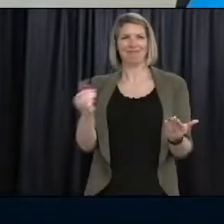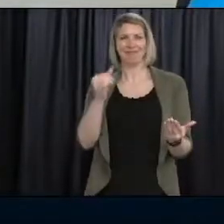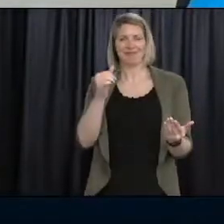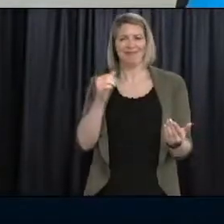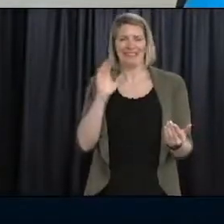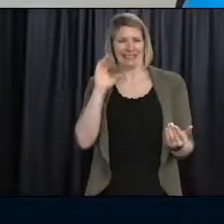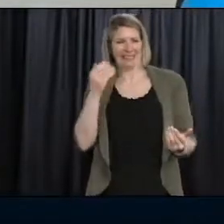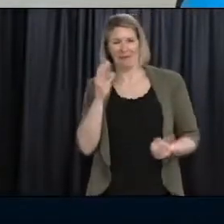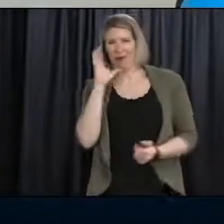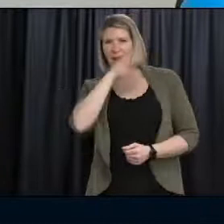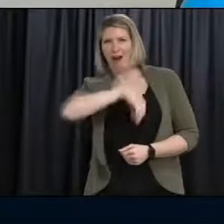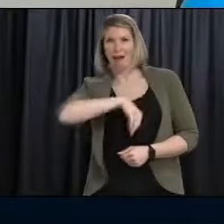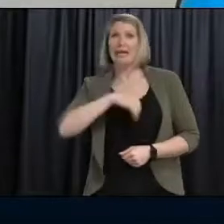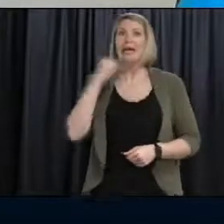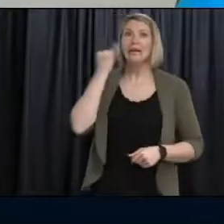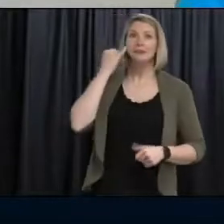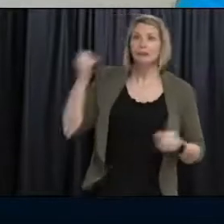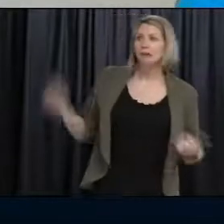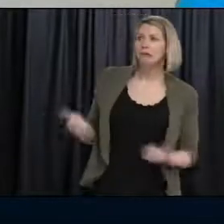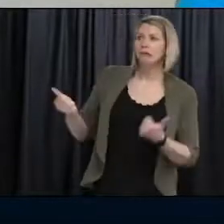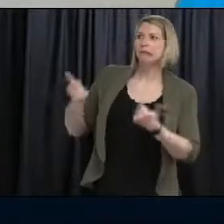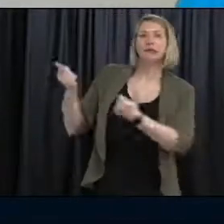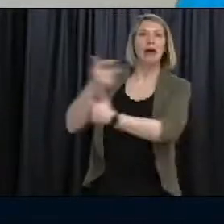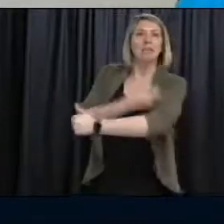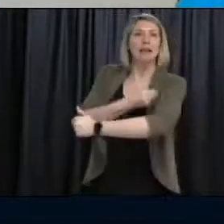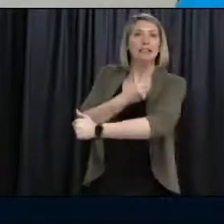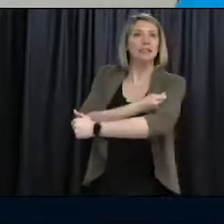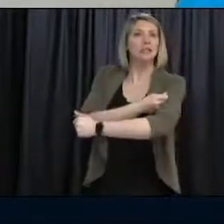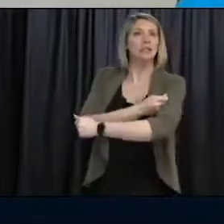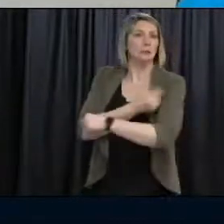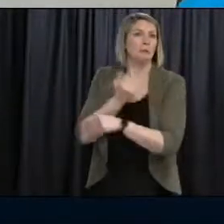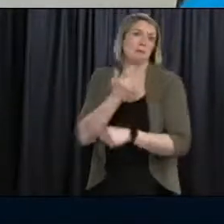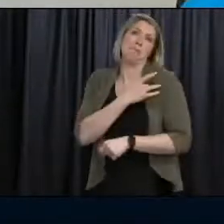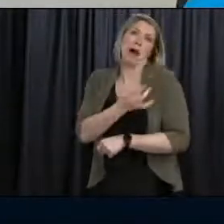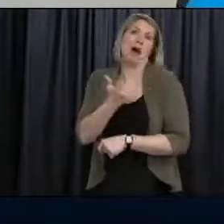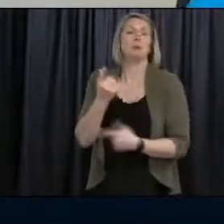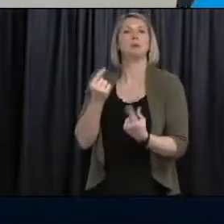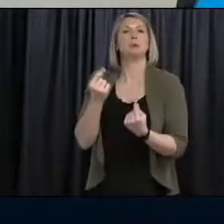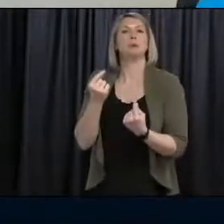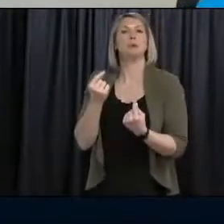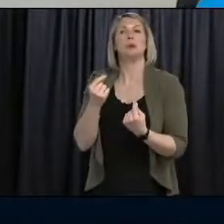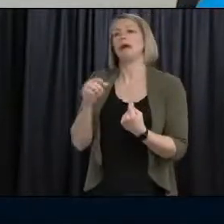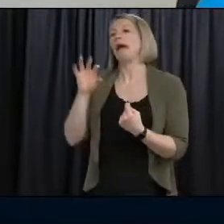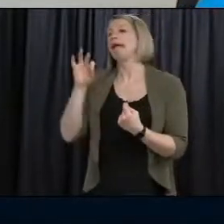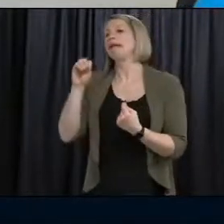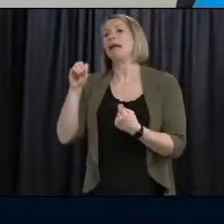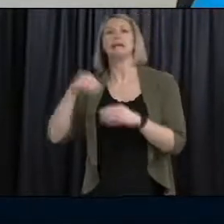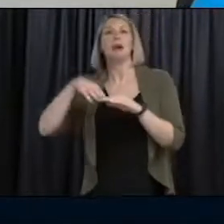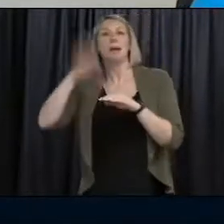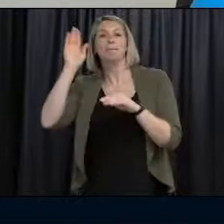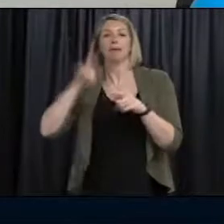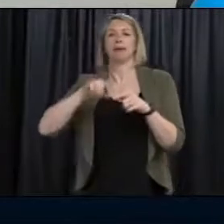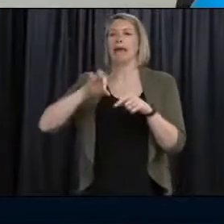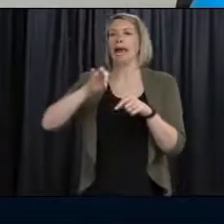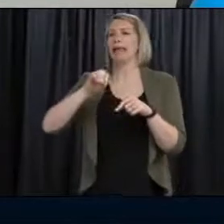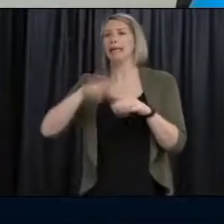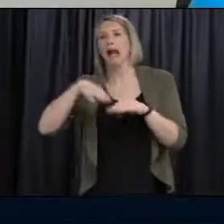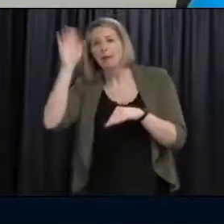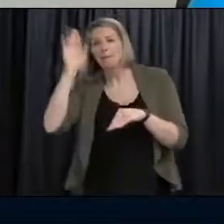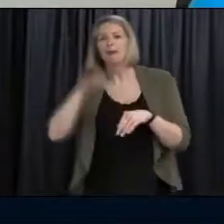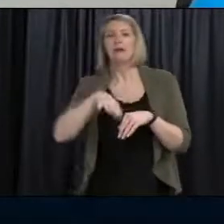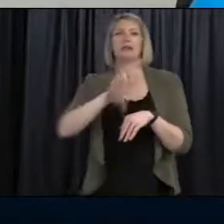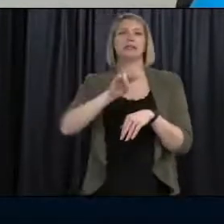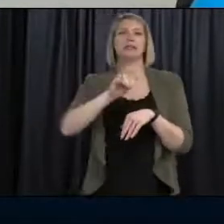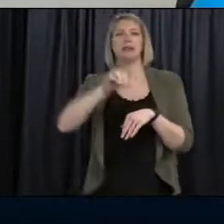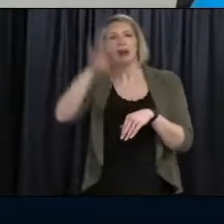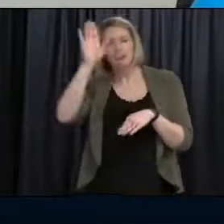If we had vaccine supply in greater number, we would do them in 10-year batches or even 15. So I think Eastern Health